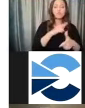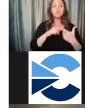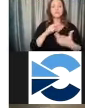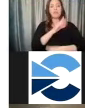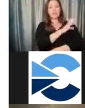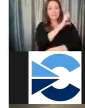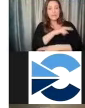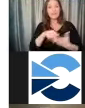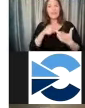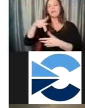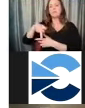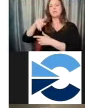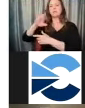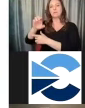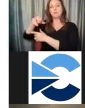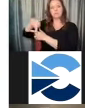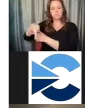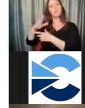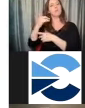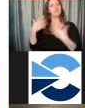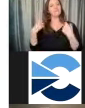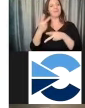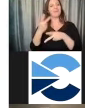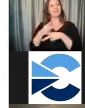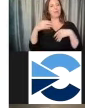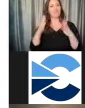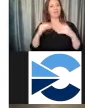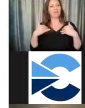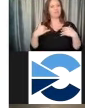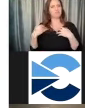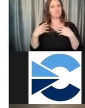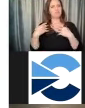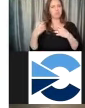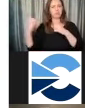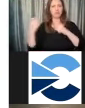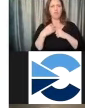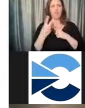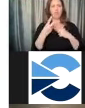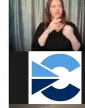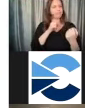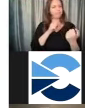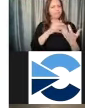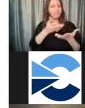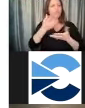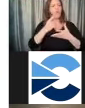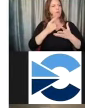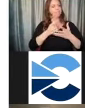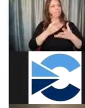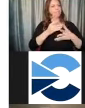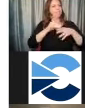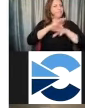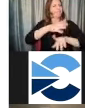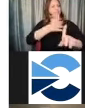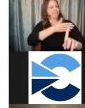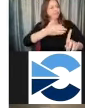primary care providers, because healthcare providers have a powerful voice in getting people to uptake treatment that is necessary